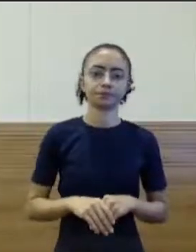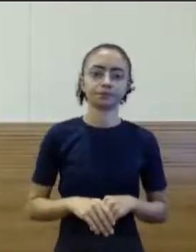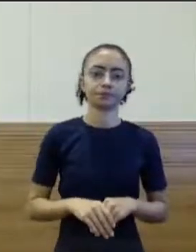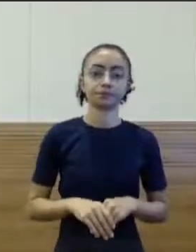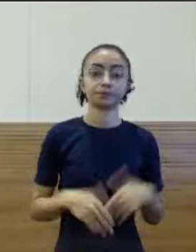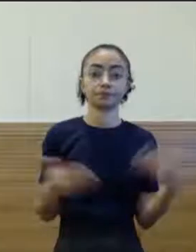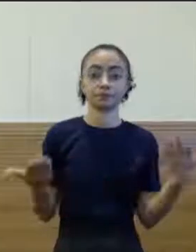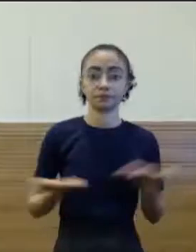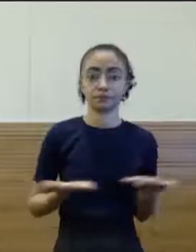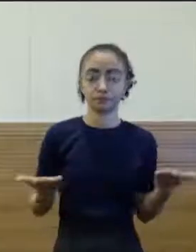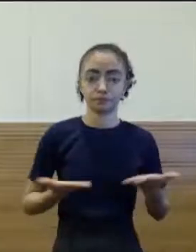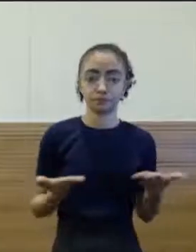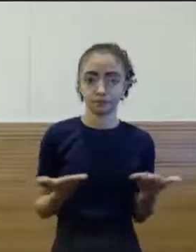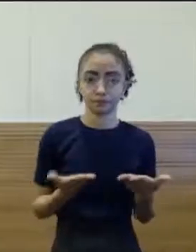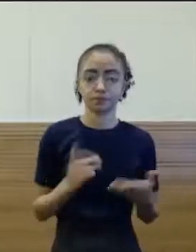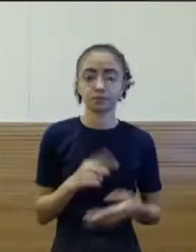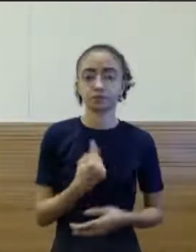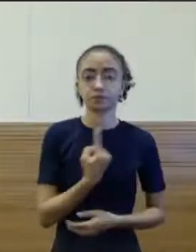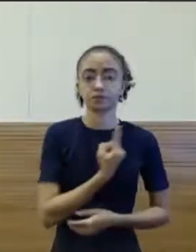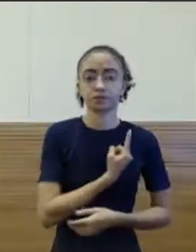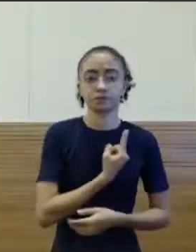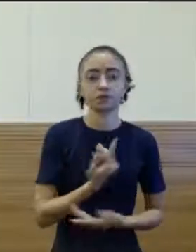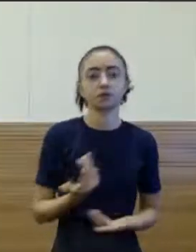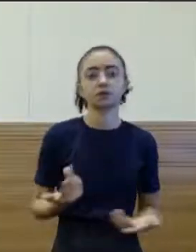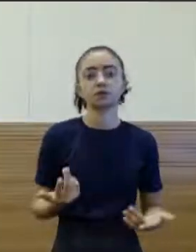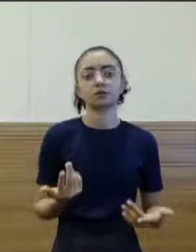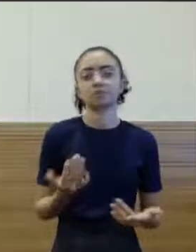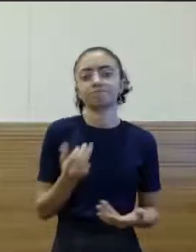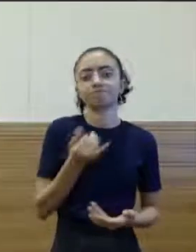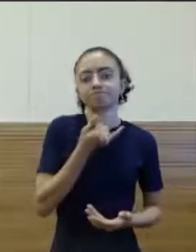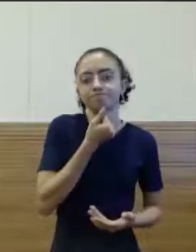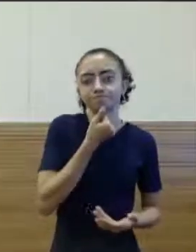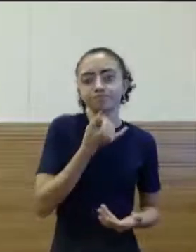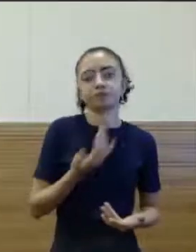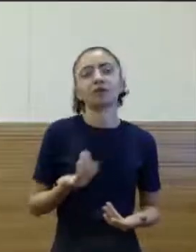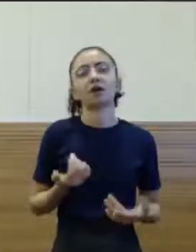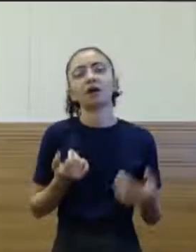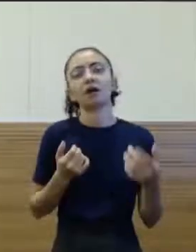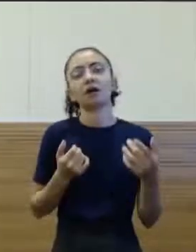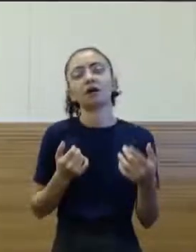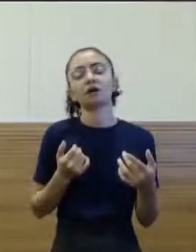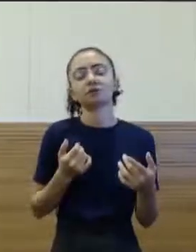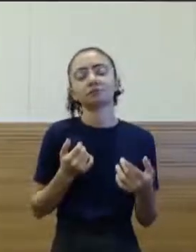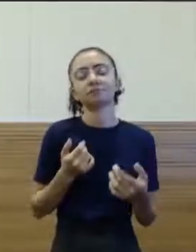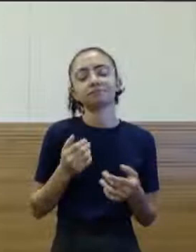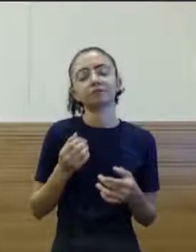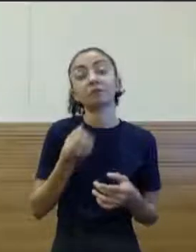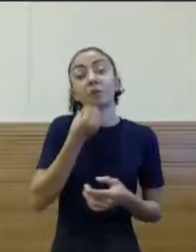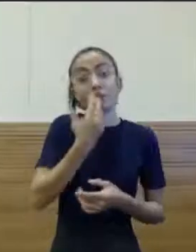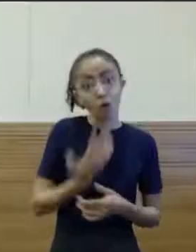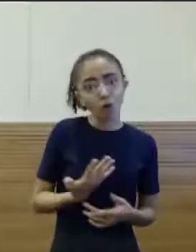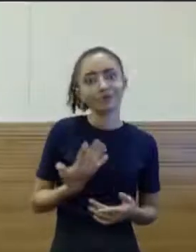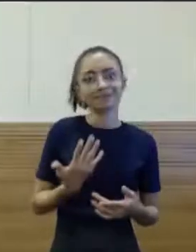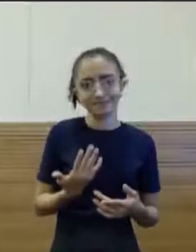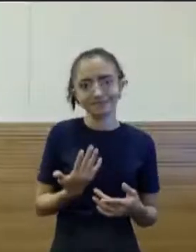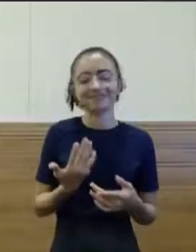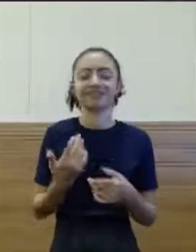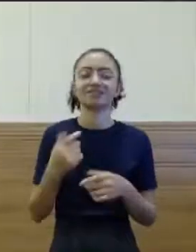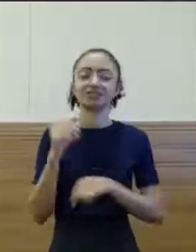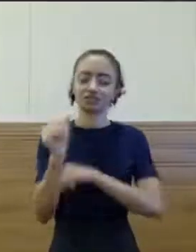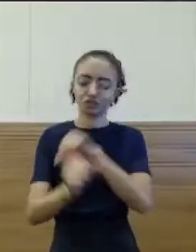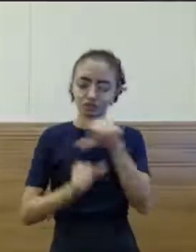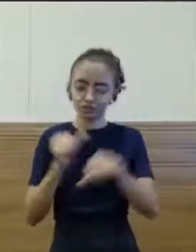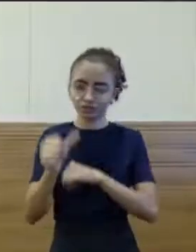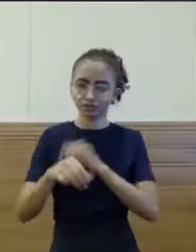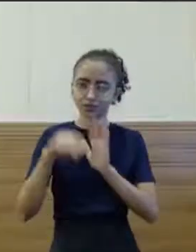Well, now we are fortunately doing this update of the guides and